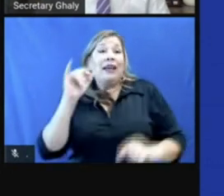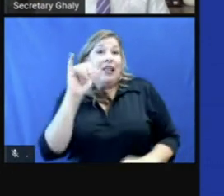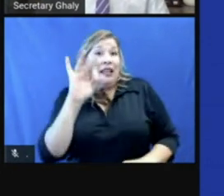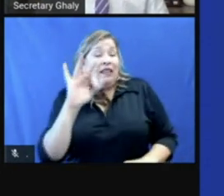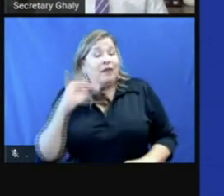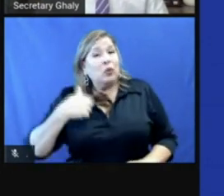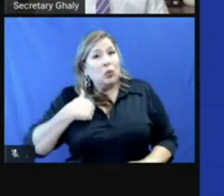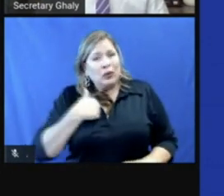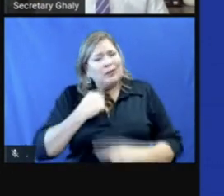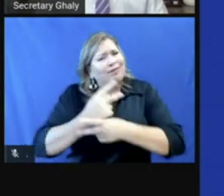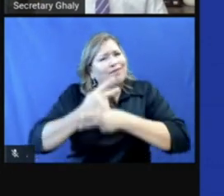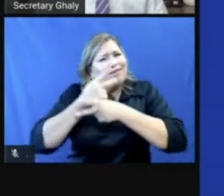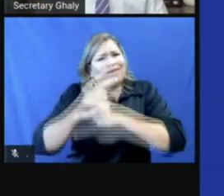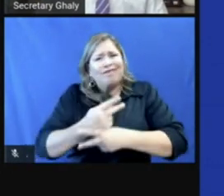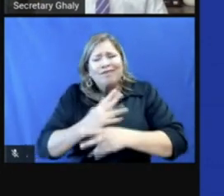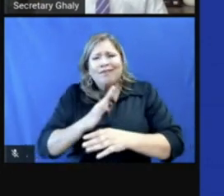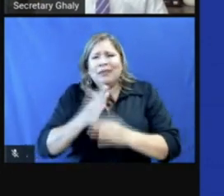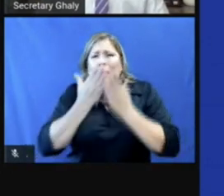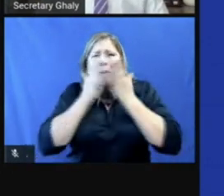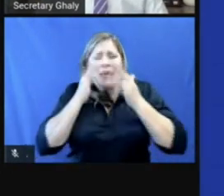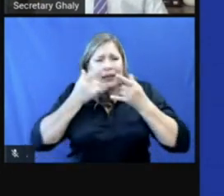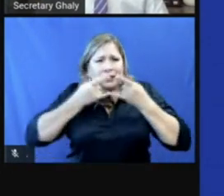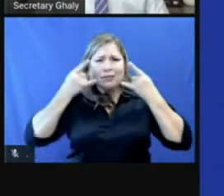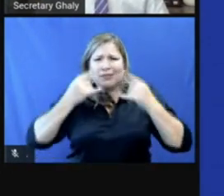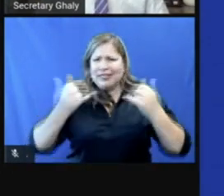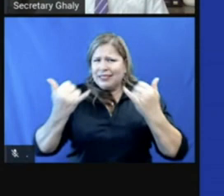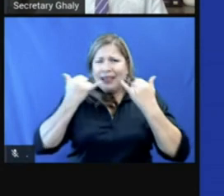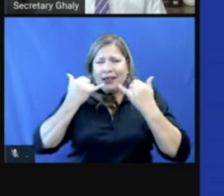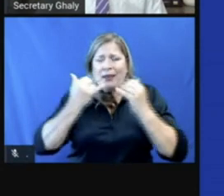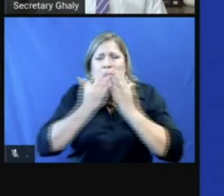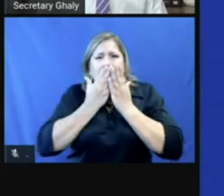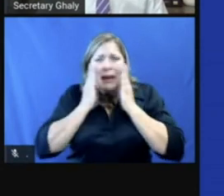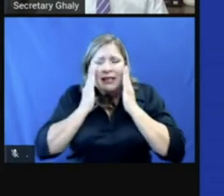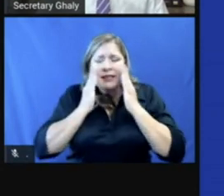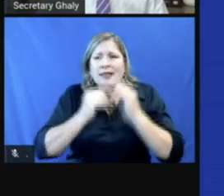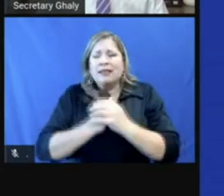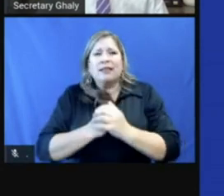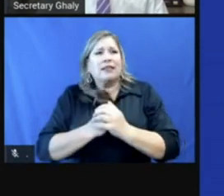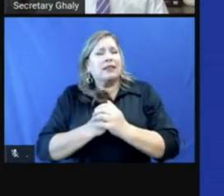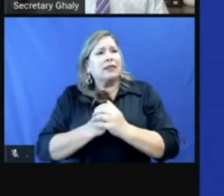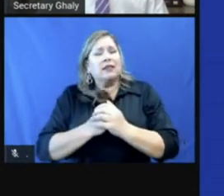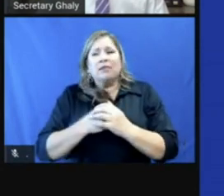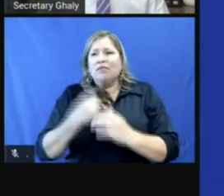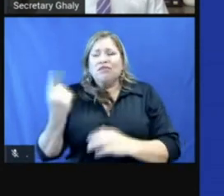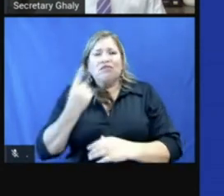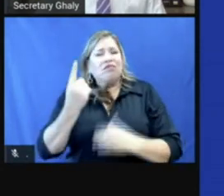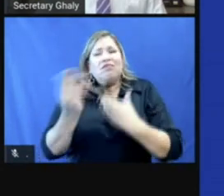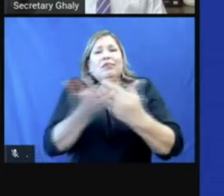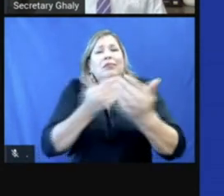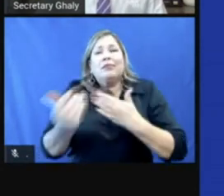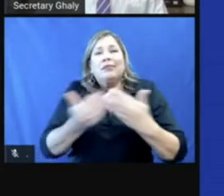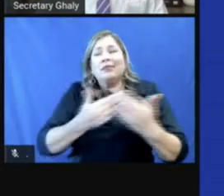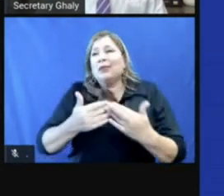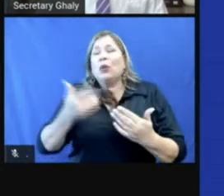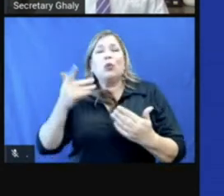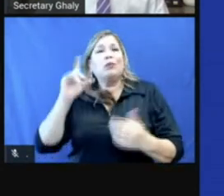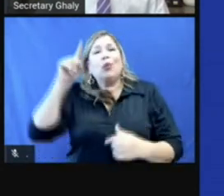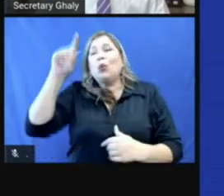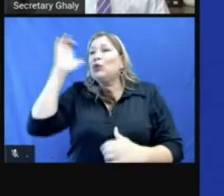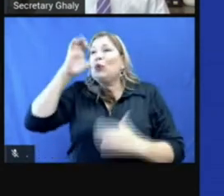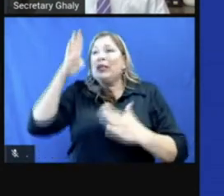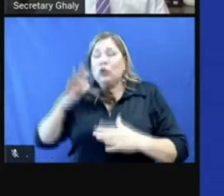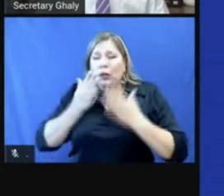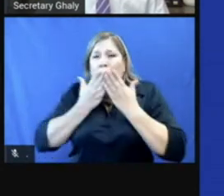own personal discipline to keep that mask on, not just when you're with those who you're not familiar with,